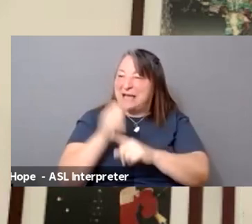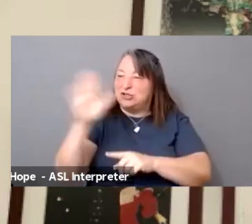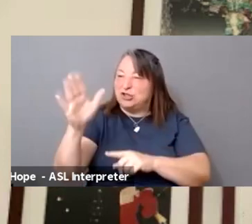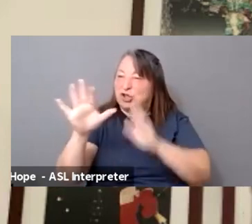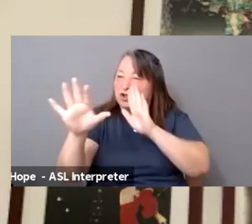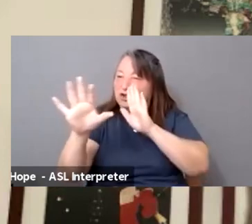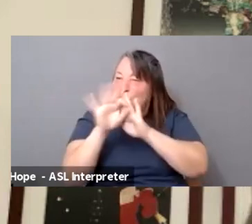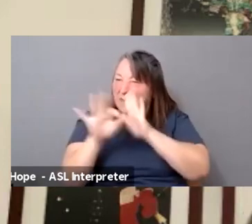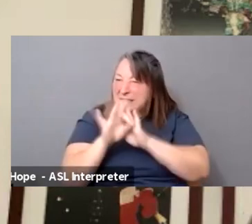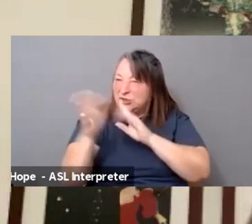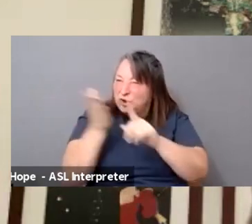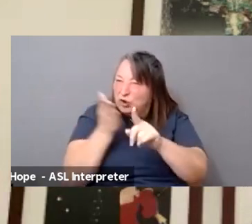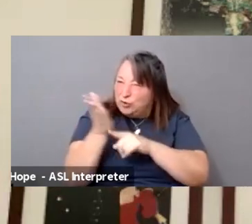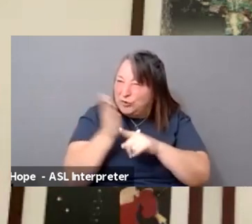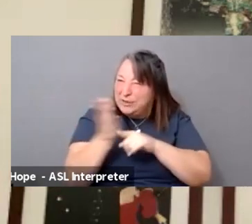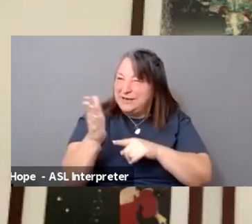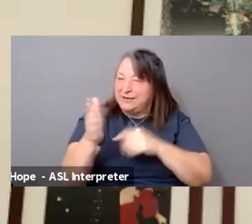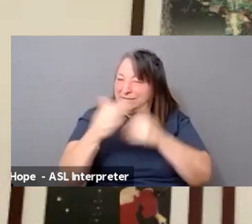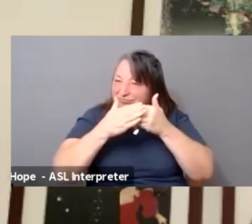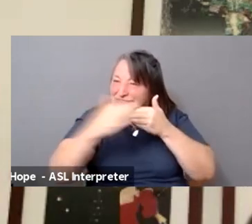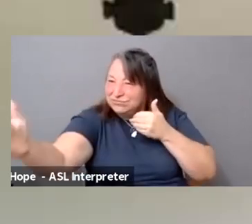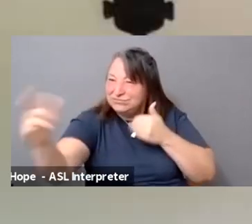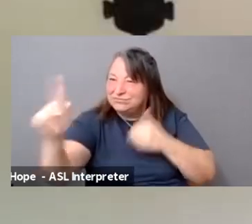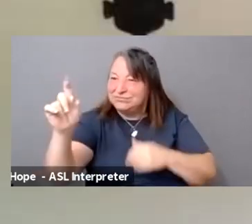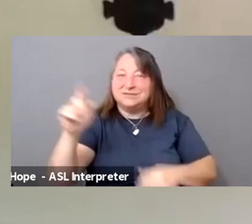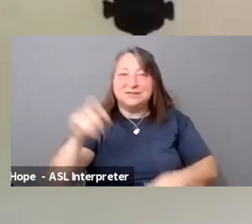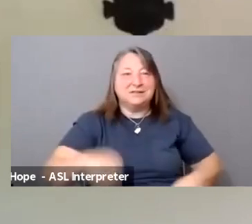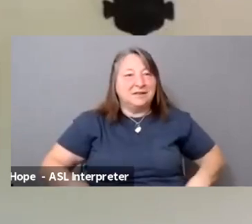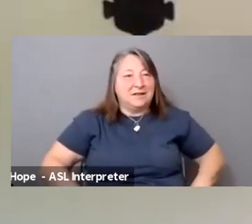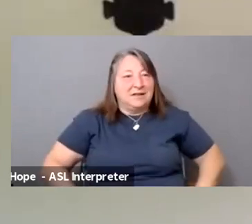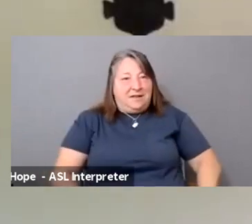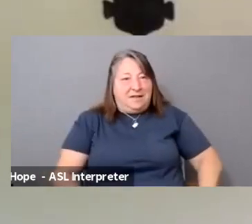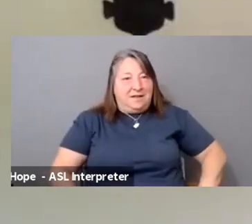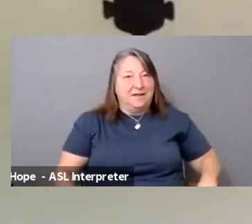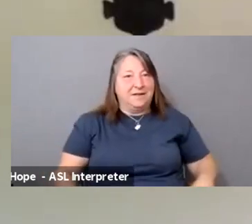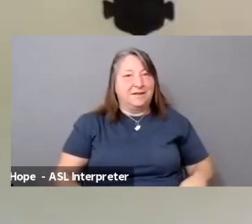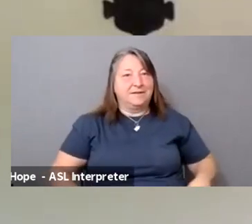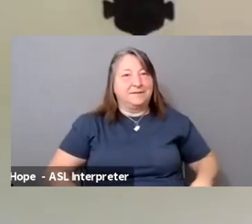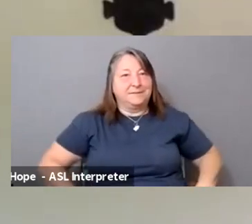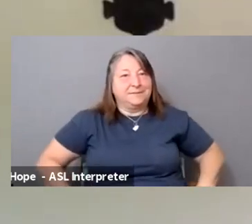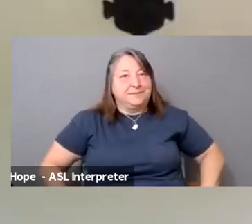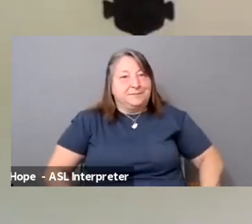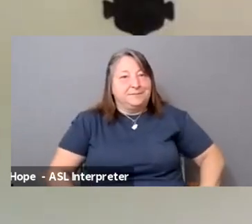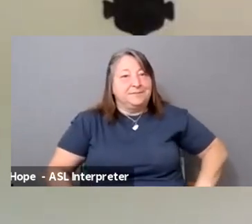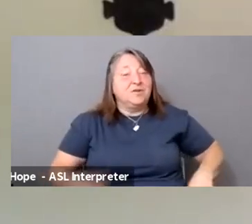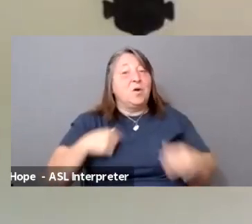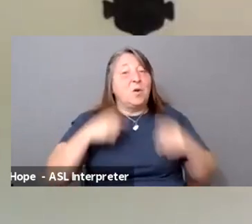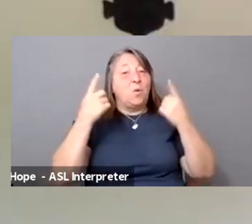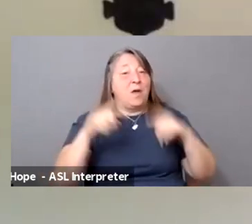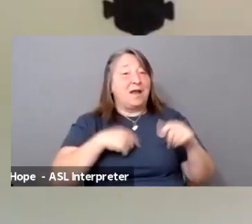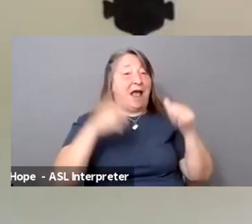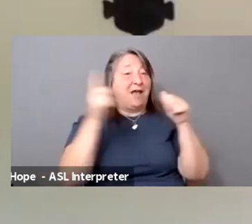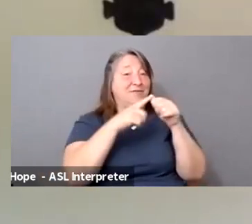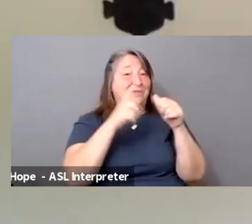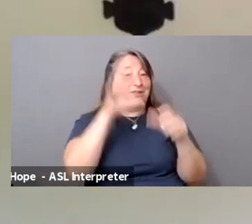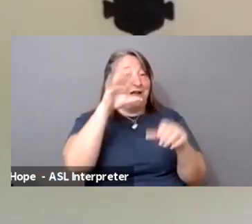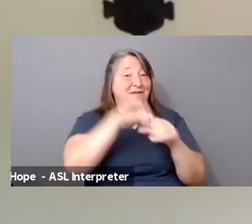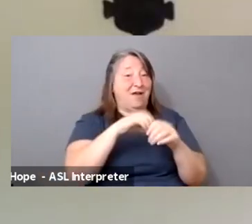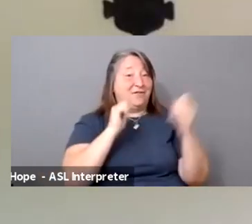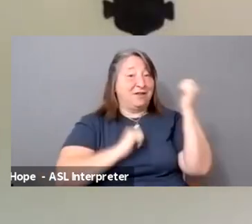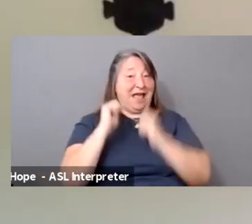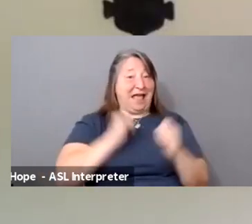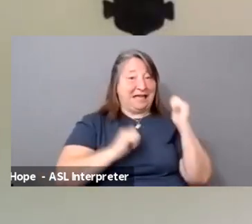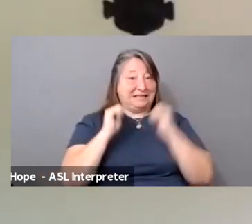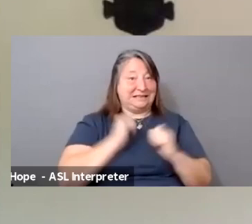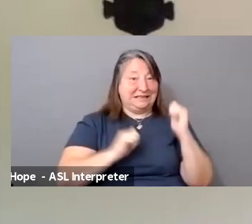you made moving forward? So first of all, you know, when I first got into acting, you know, there was